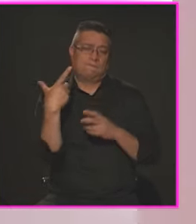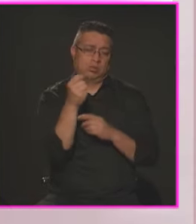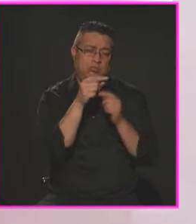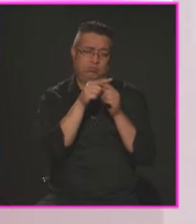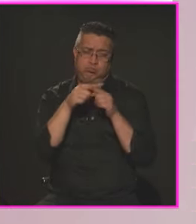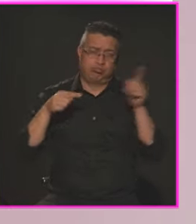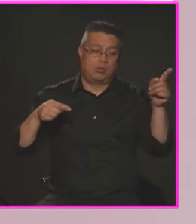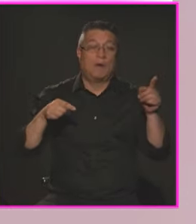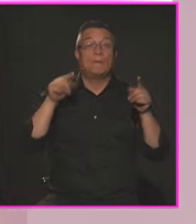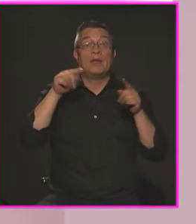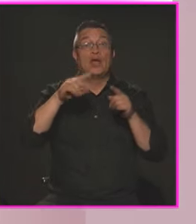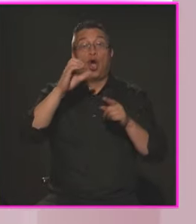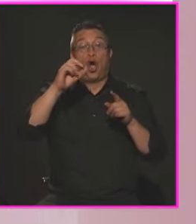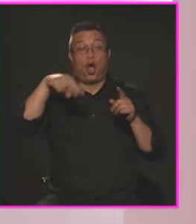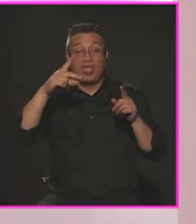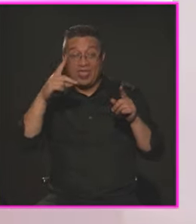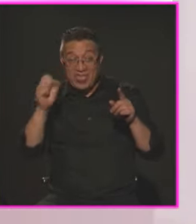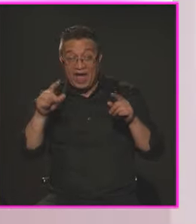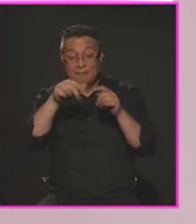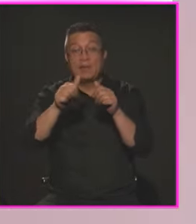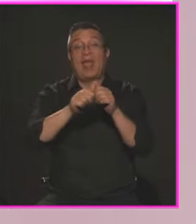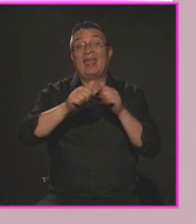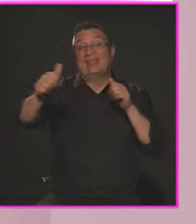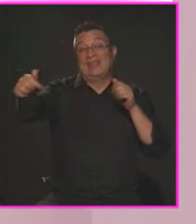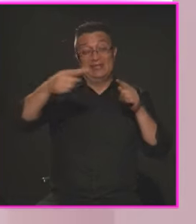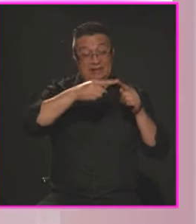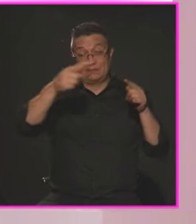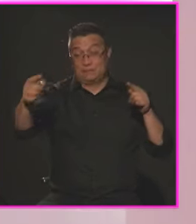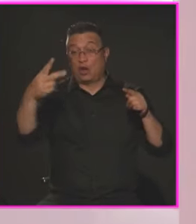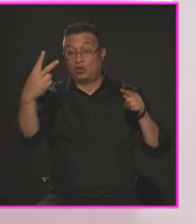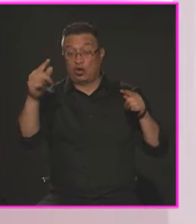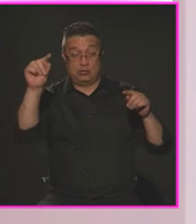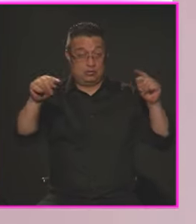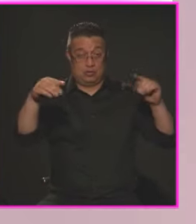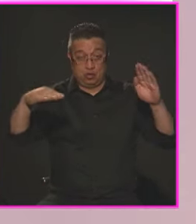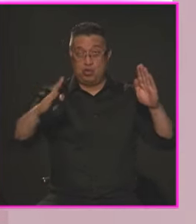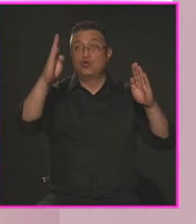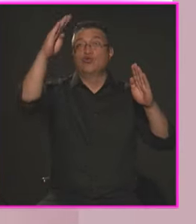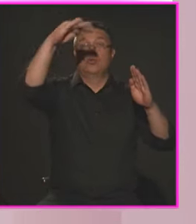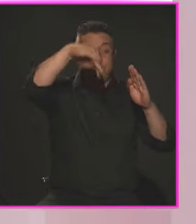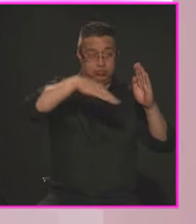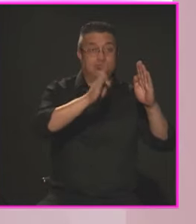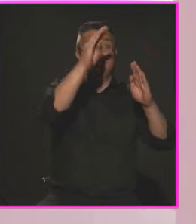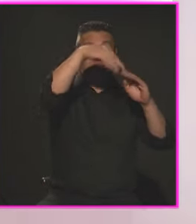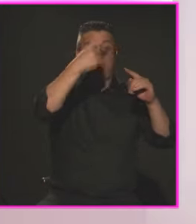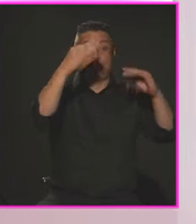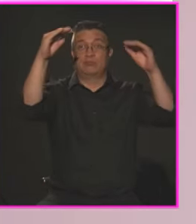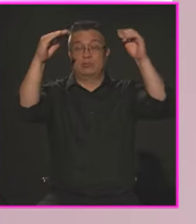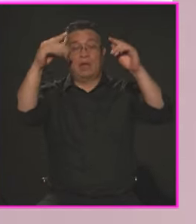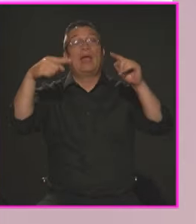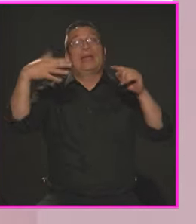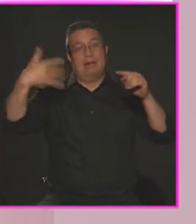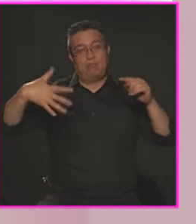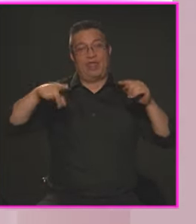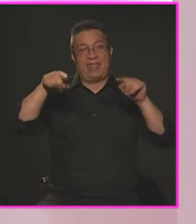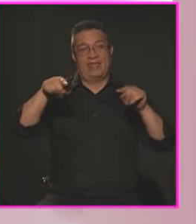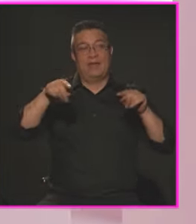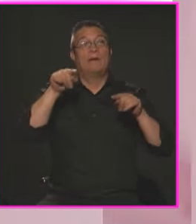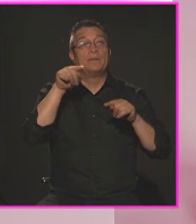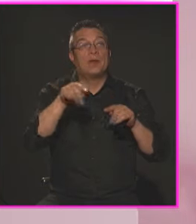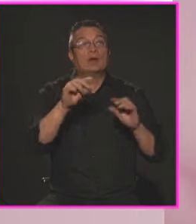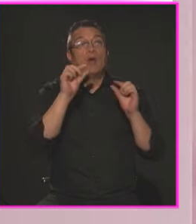which is the distance between two crests of the wave, is a very important parameter. Visible light is a very small window in the